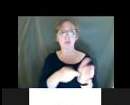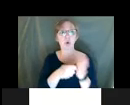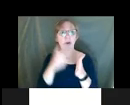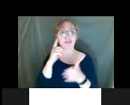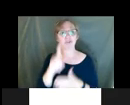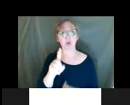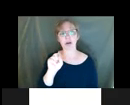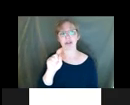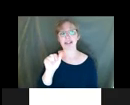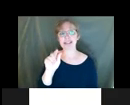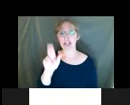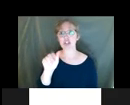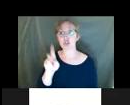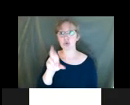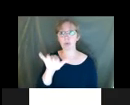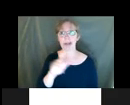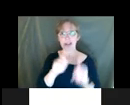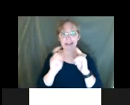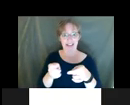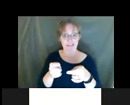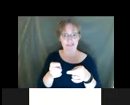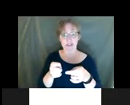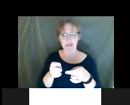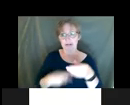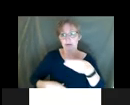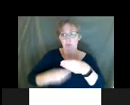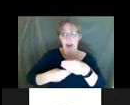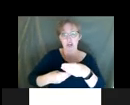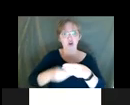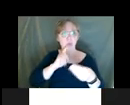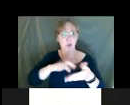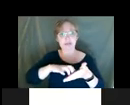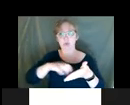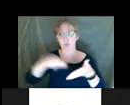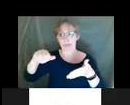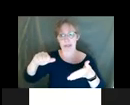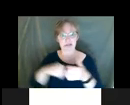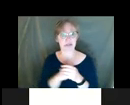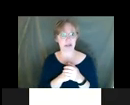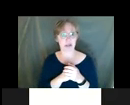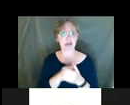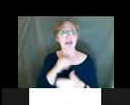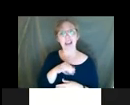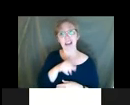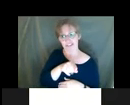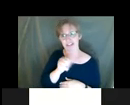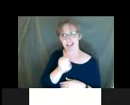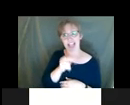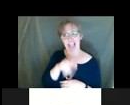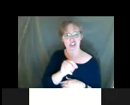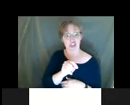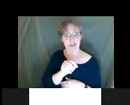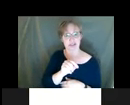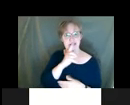was repealed. If an agent is authorized to make gifts in excess of an annual